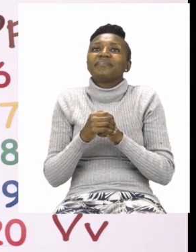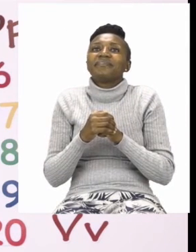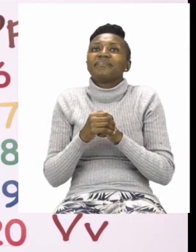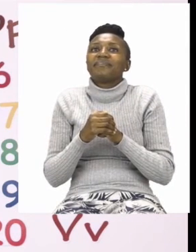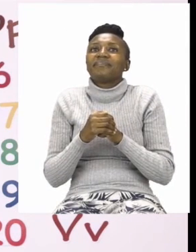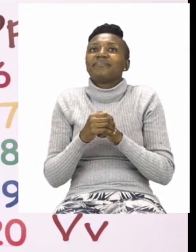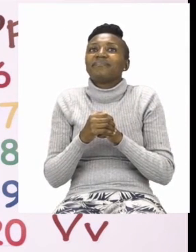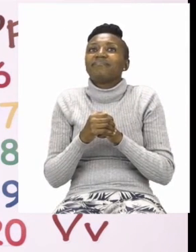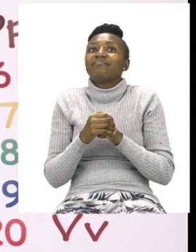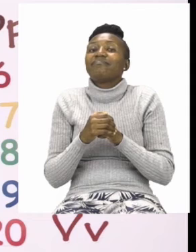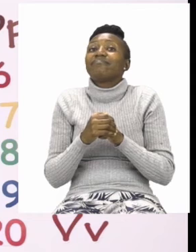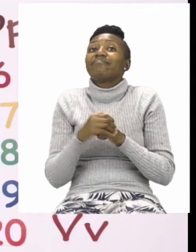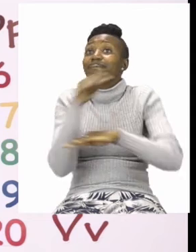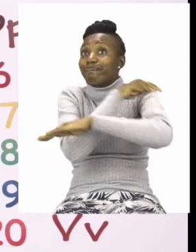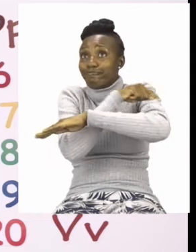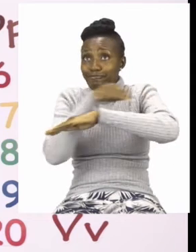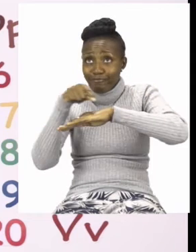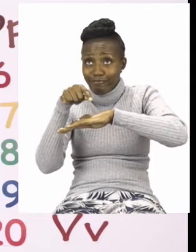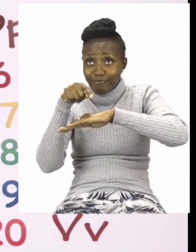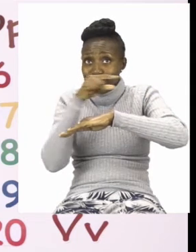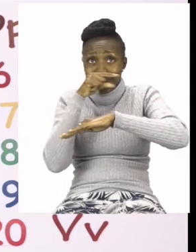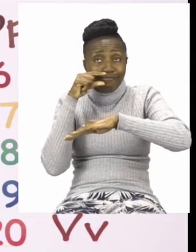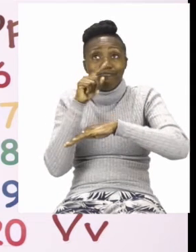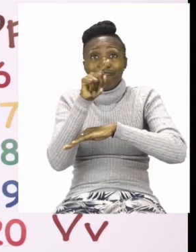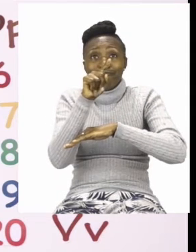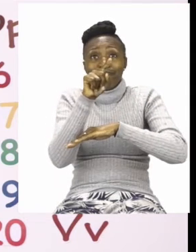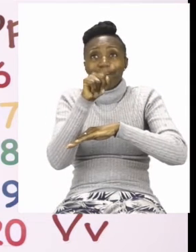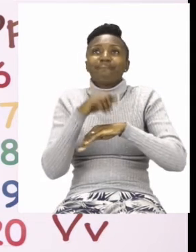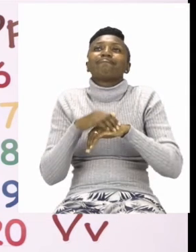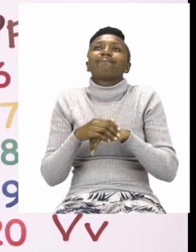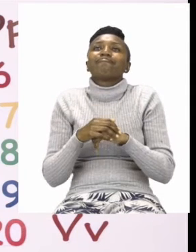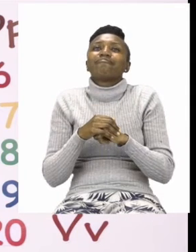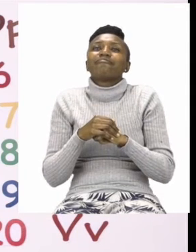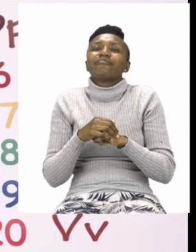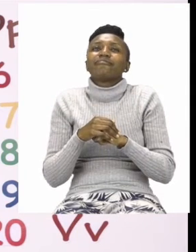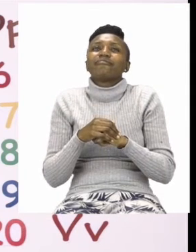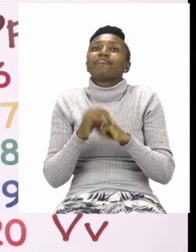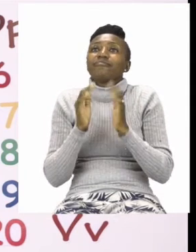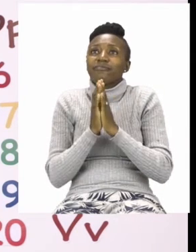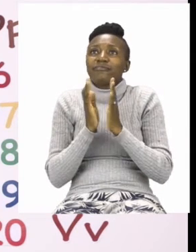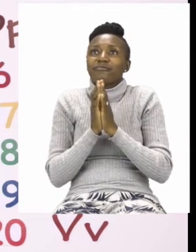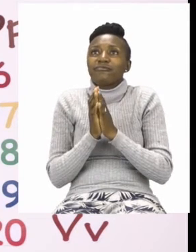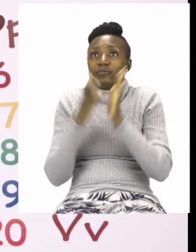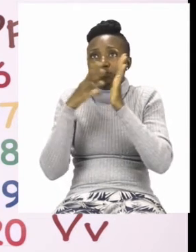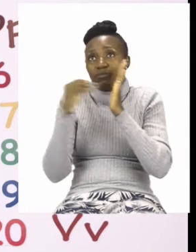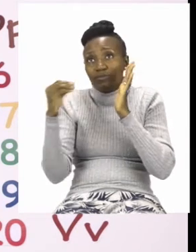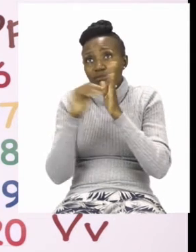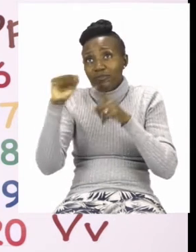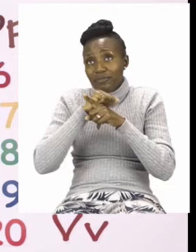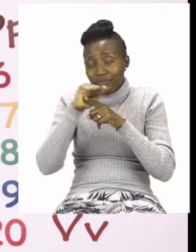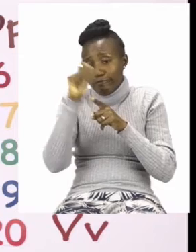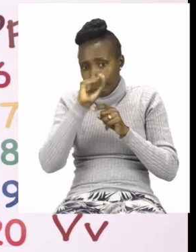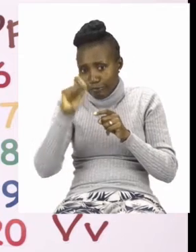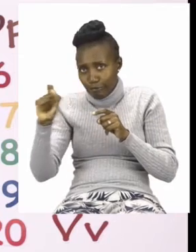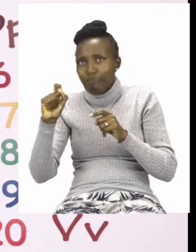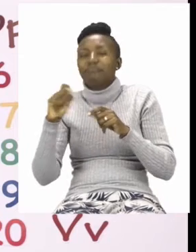is the word ruler. You are going to trace the name of the ruler.